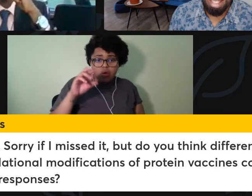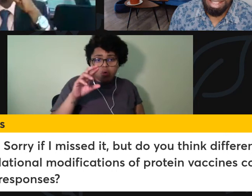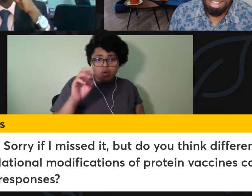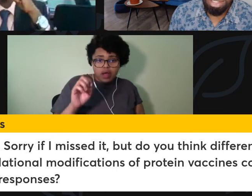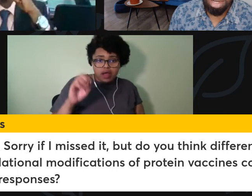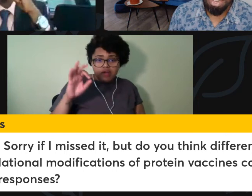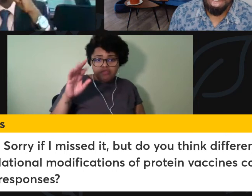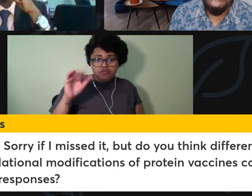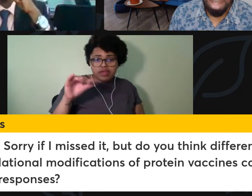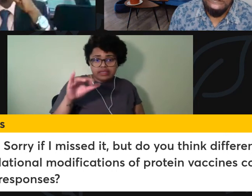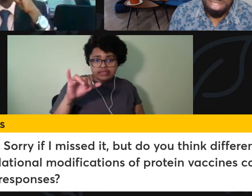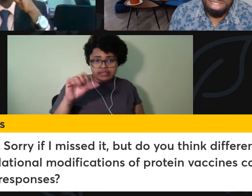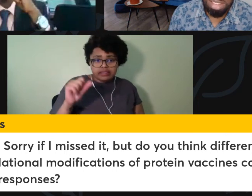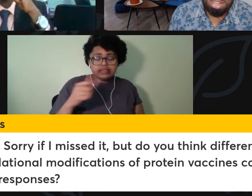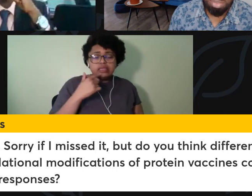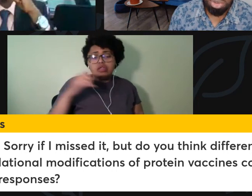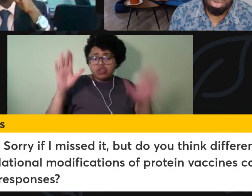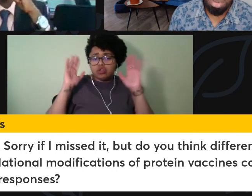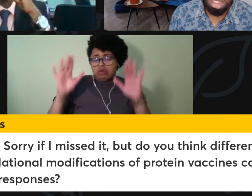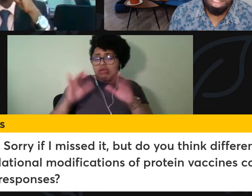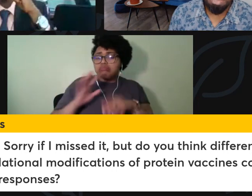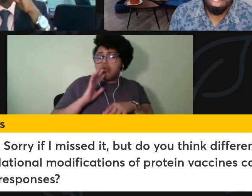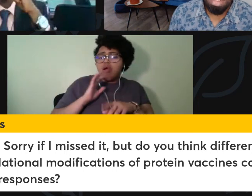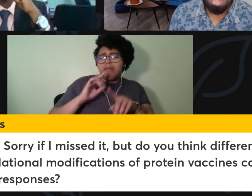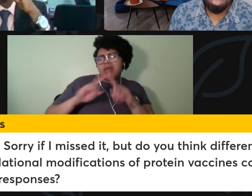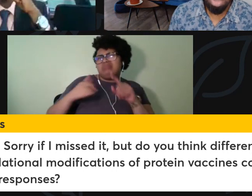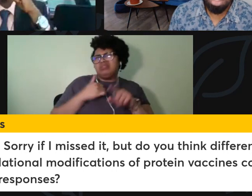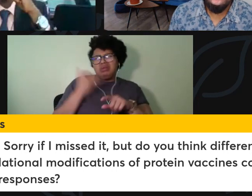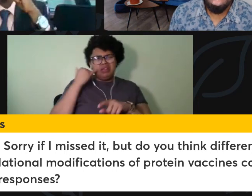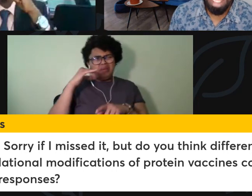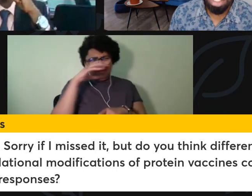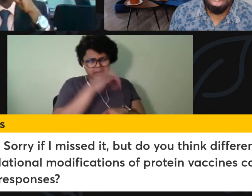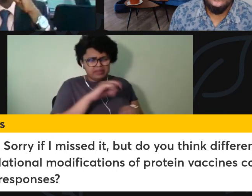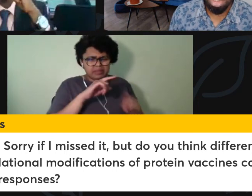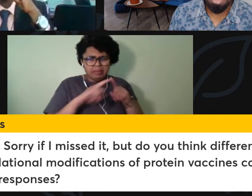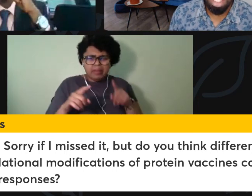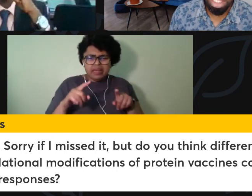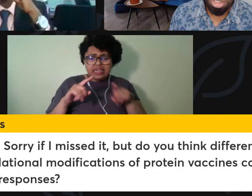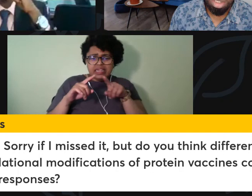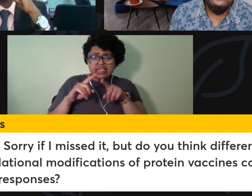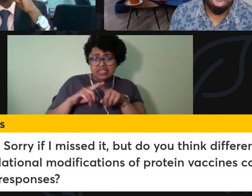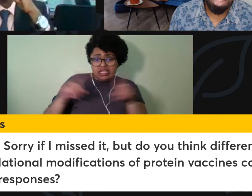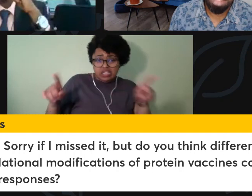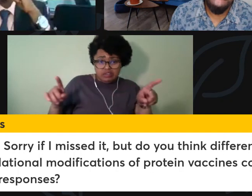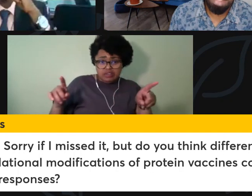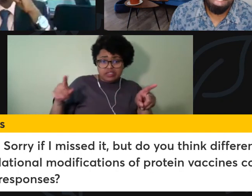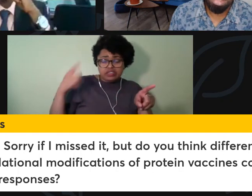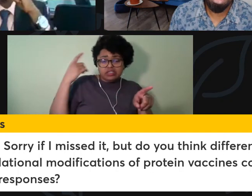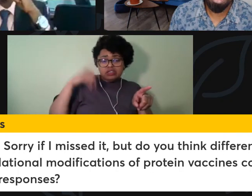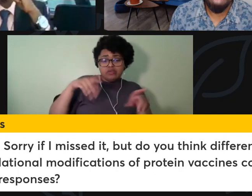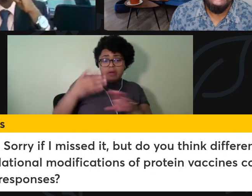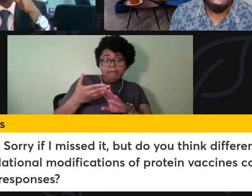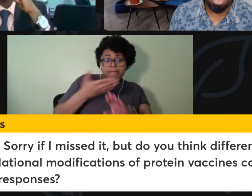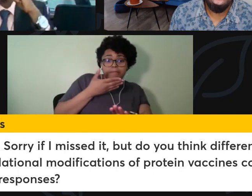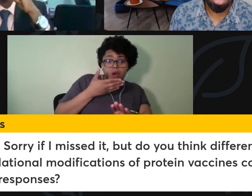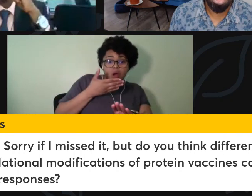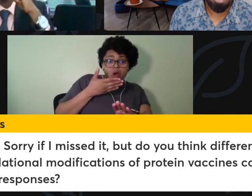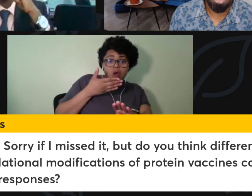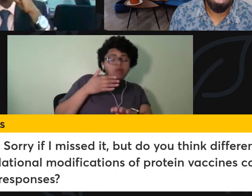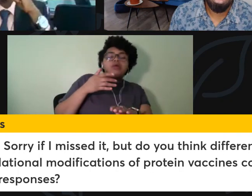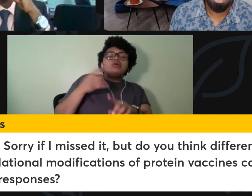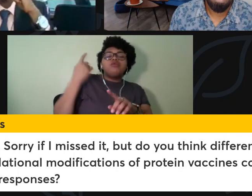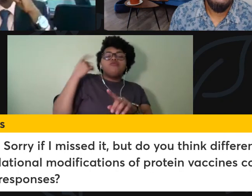and then sorry if I missed it, but do you think differences in post-translational modifications of protein vaccine could affect the